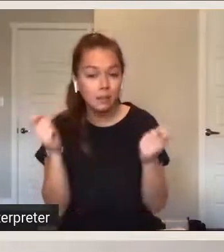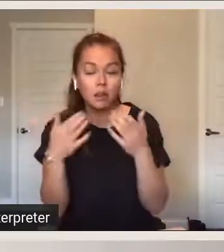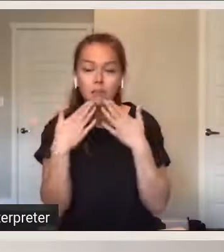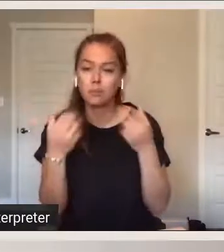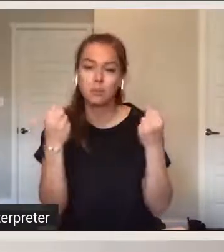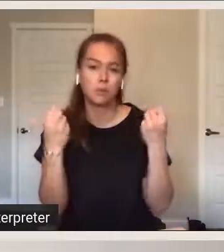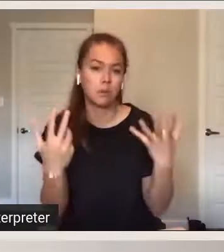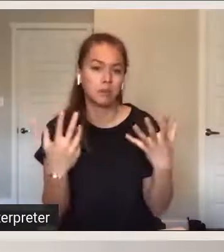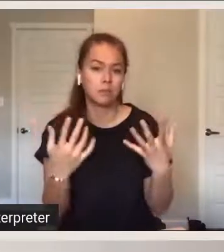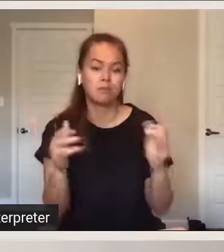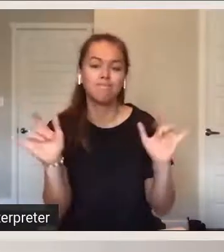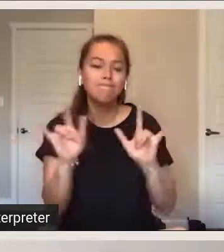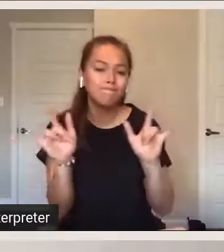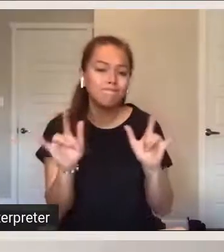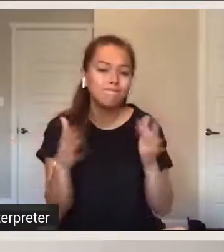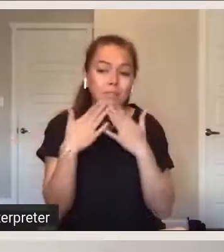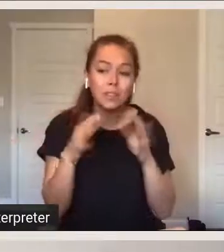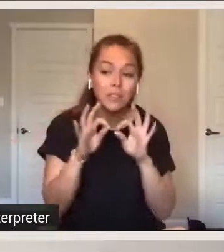all and the family. And